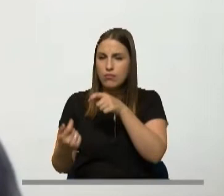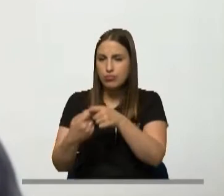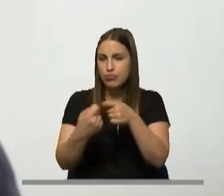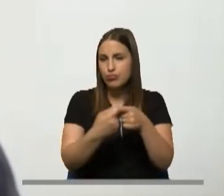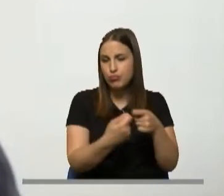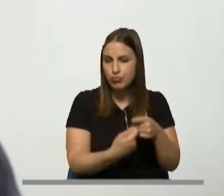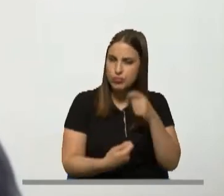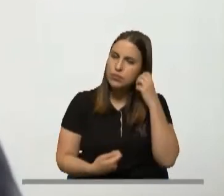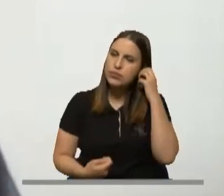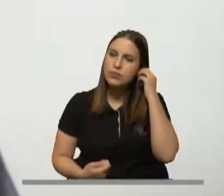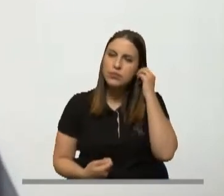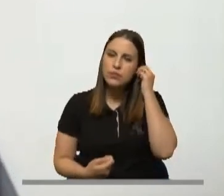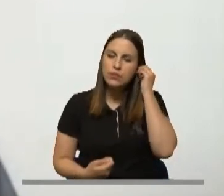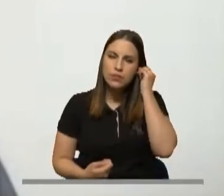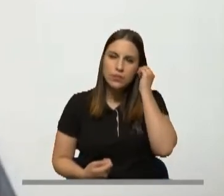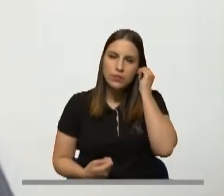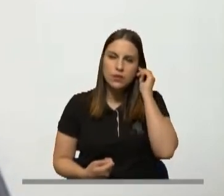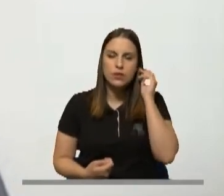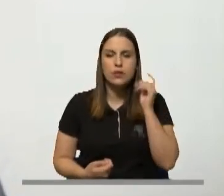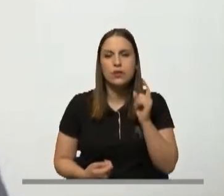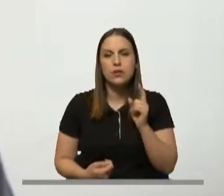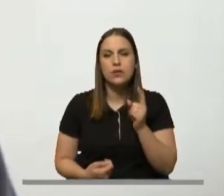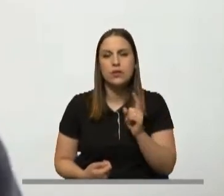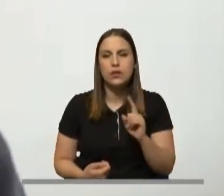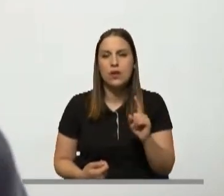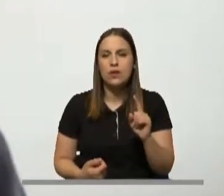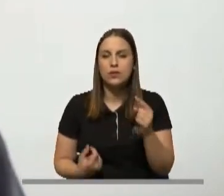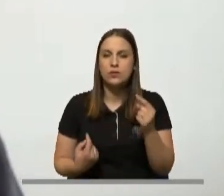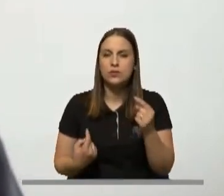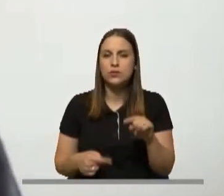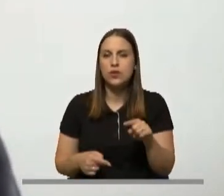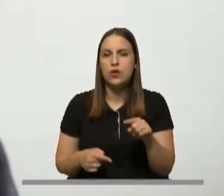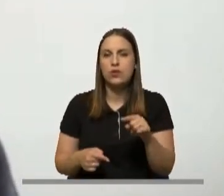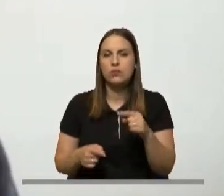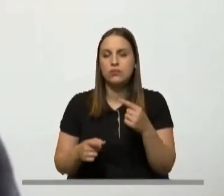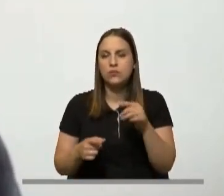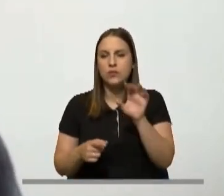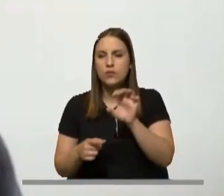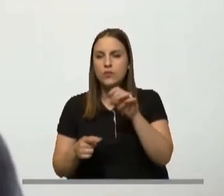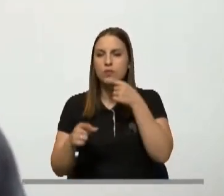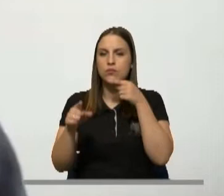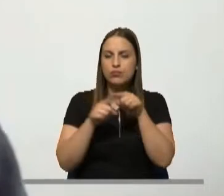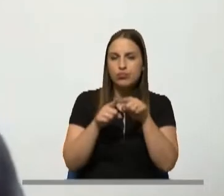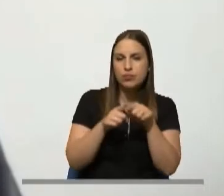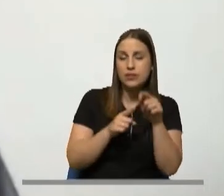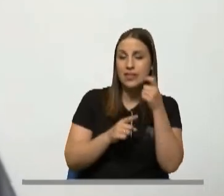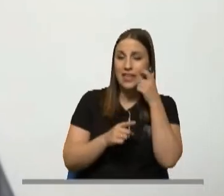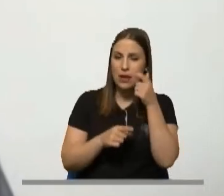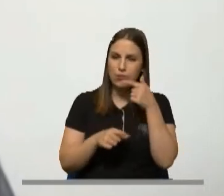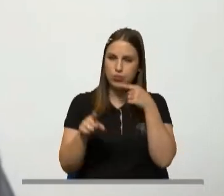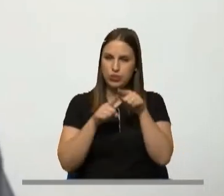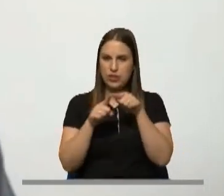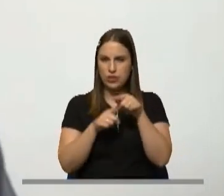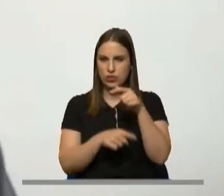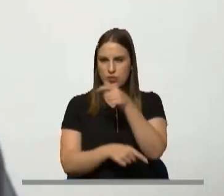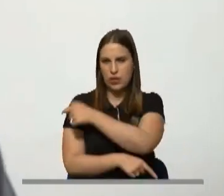Not only are there parliaments where our political representatives sit,